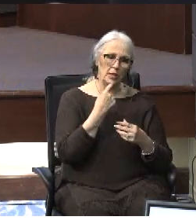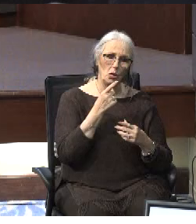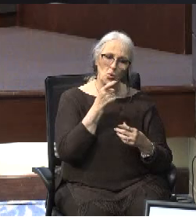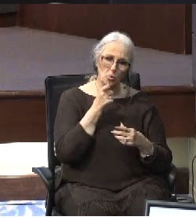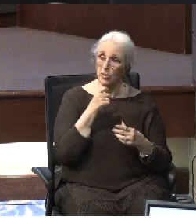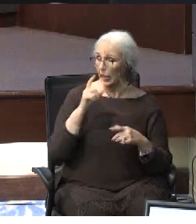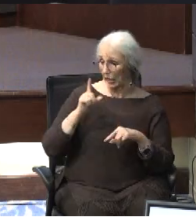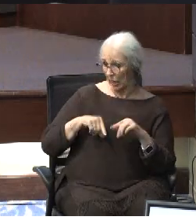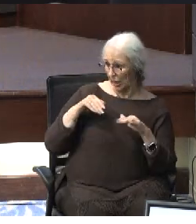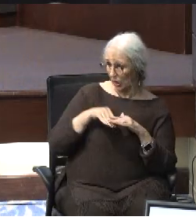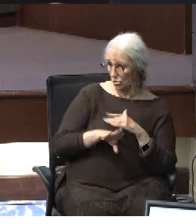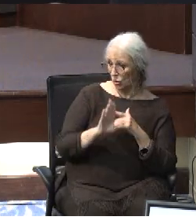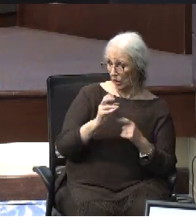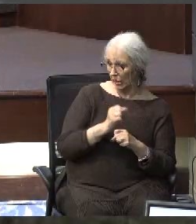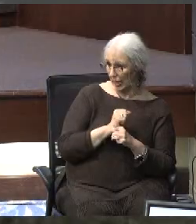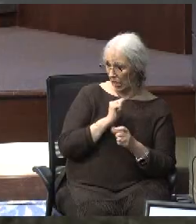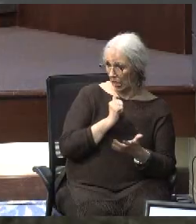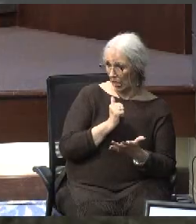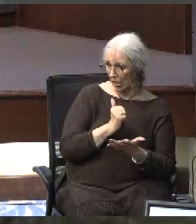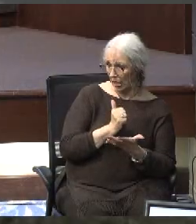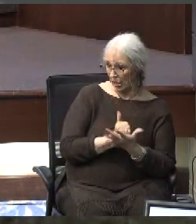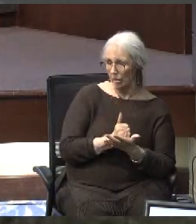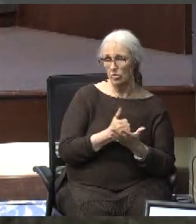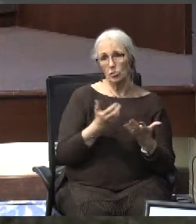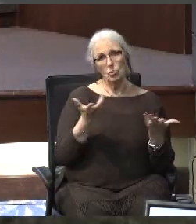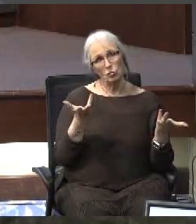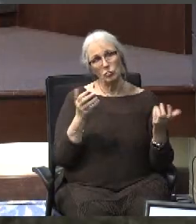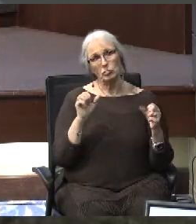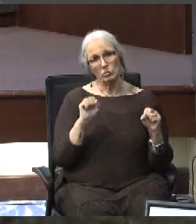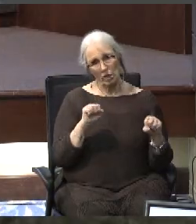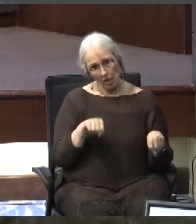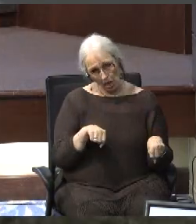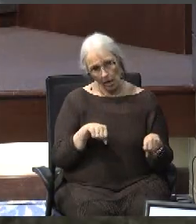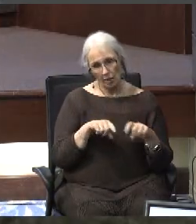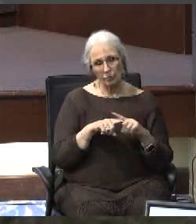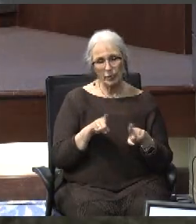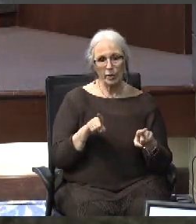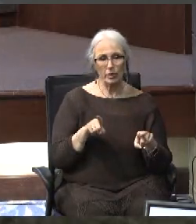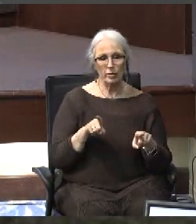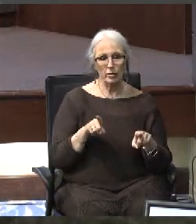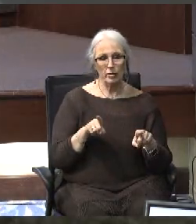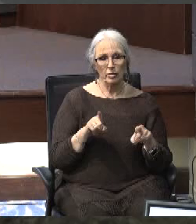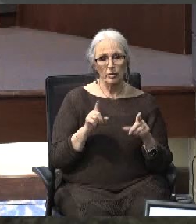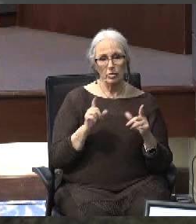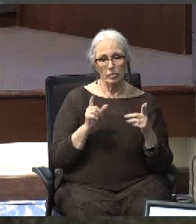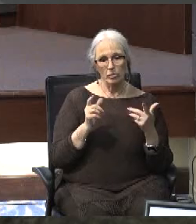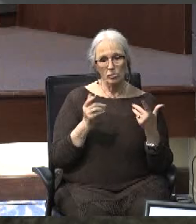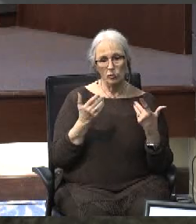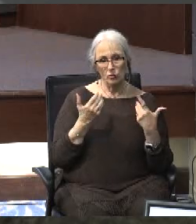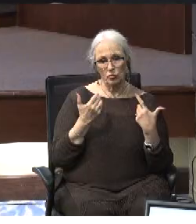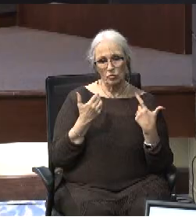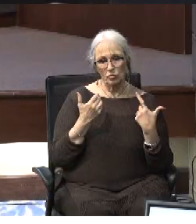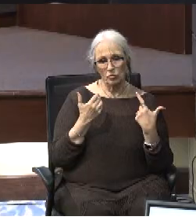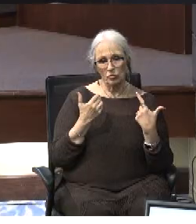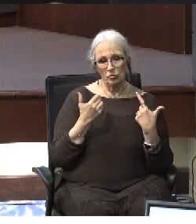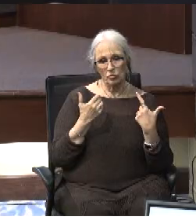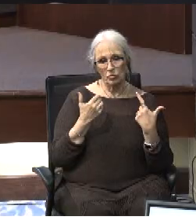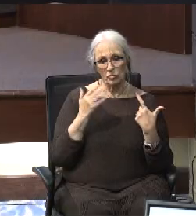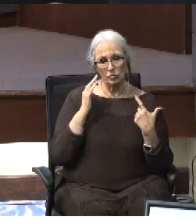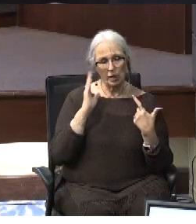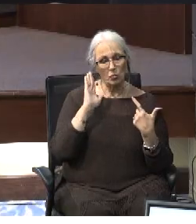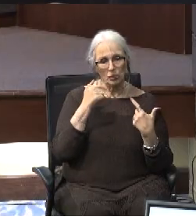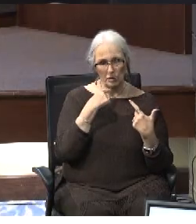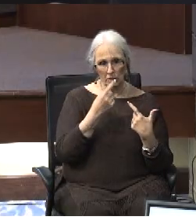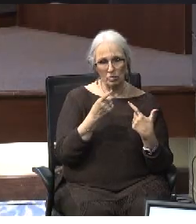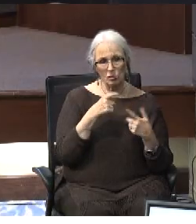just- can't walk in and get help then? You can, but we have, you would be told to